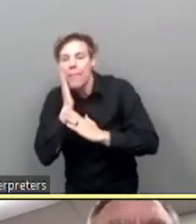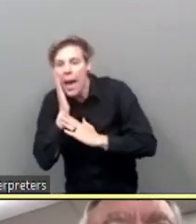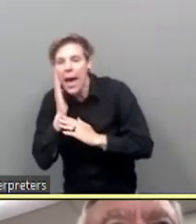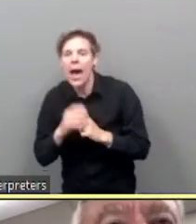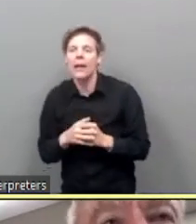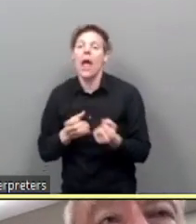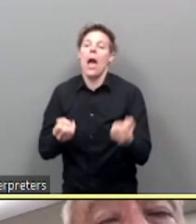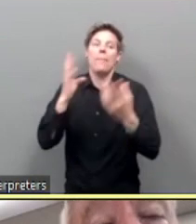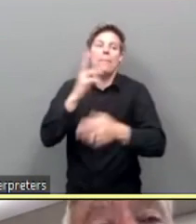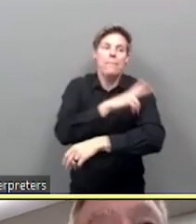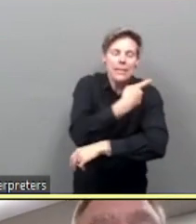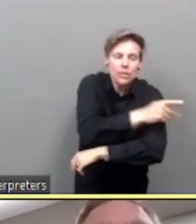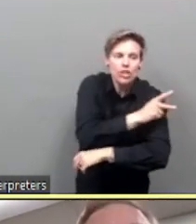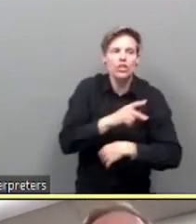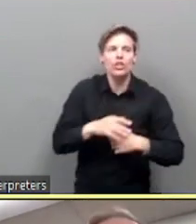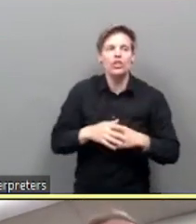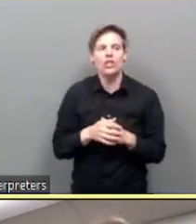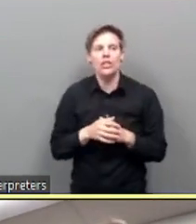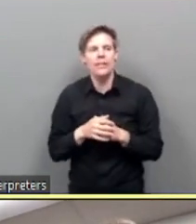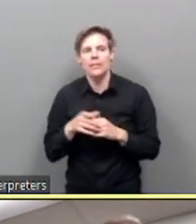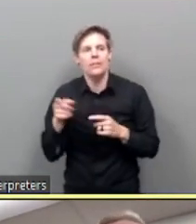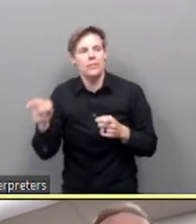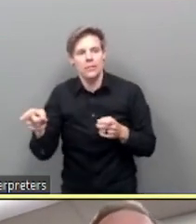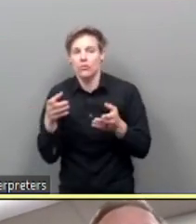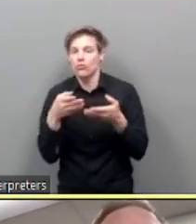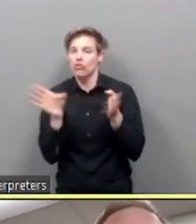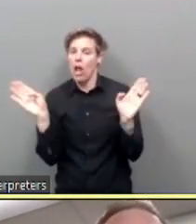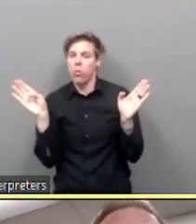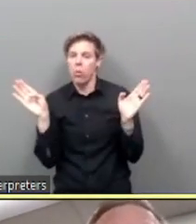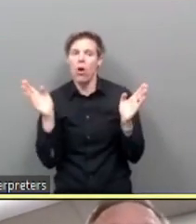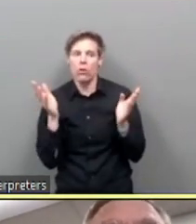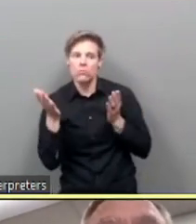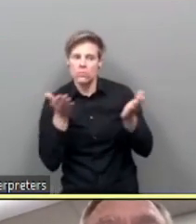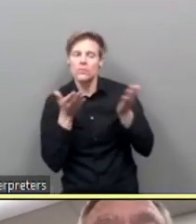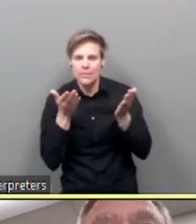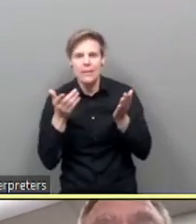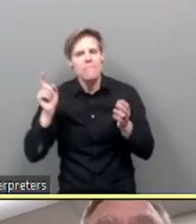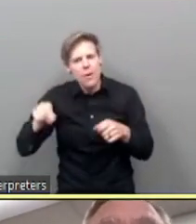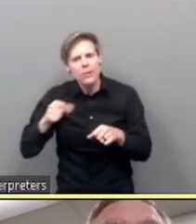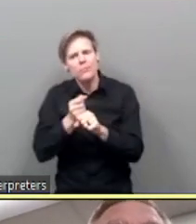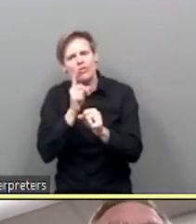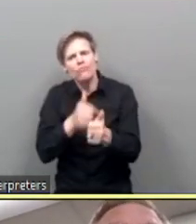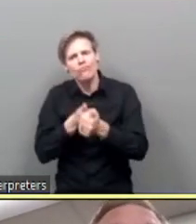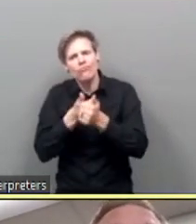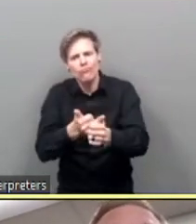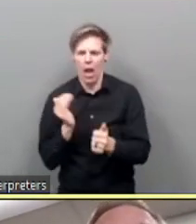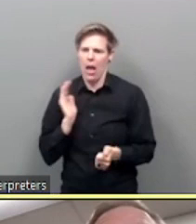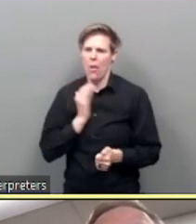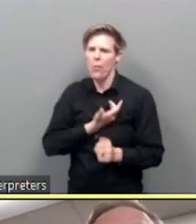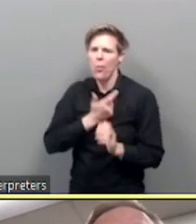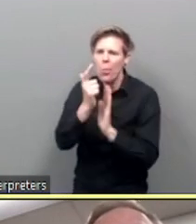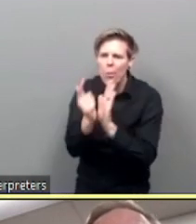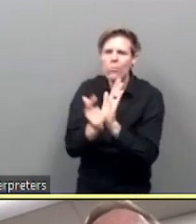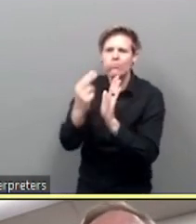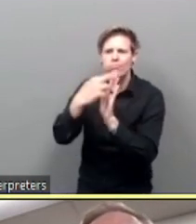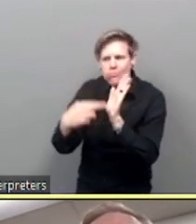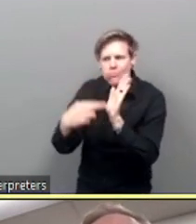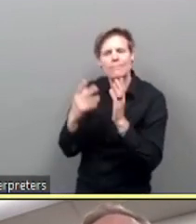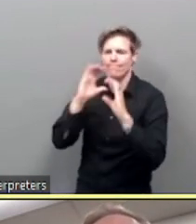general service hospital, but the law is the law. All are expected to report. So that's the line, and we plan to get that up